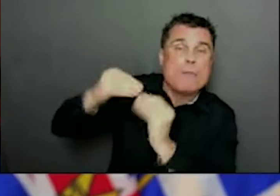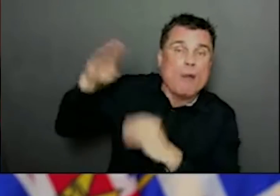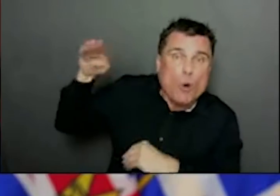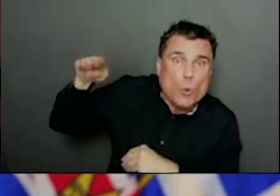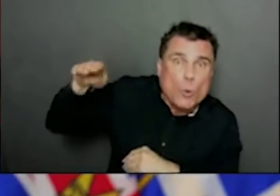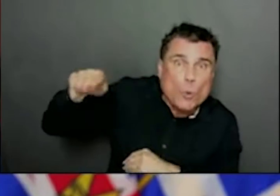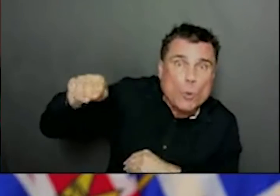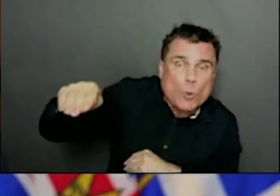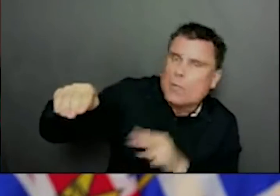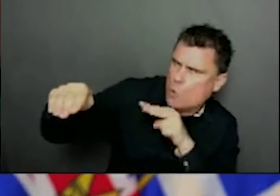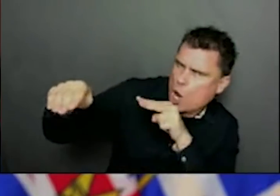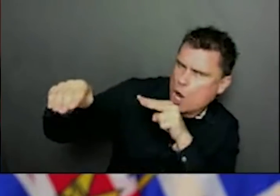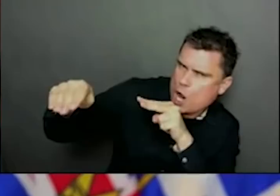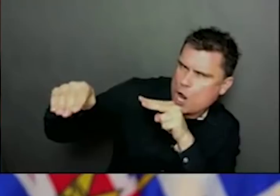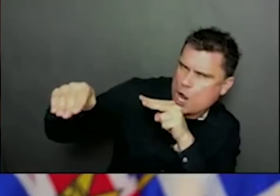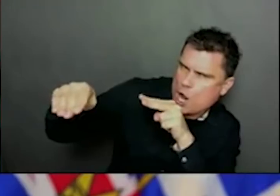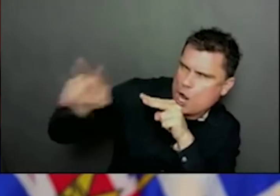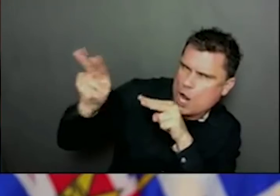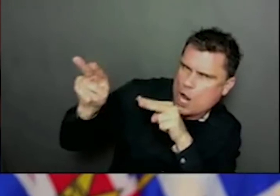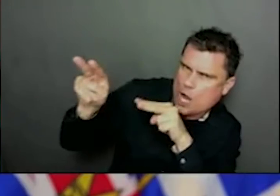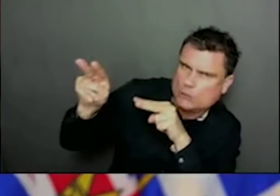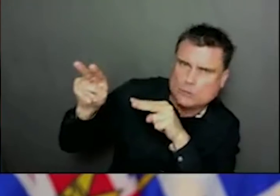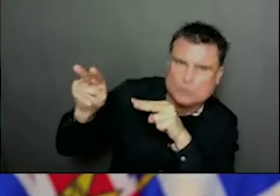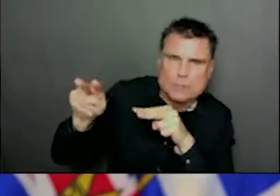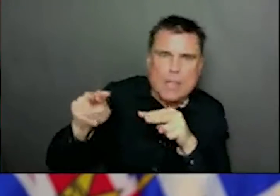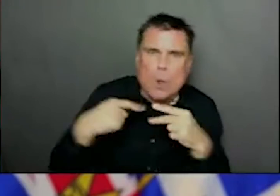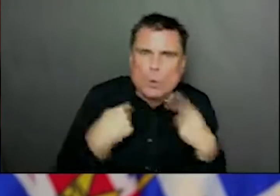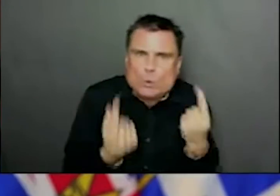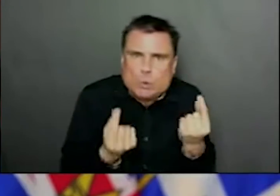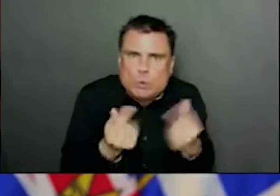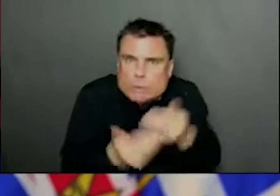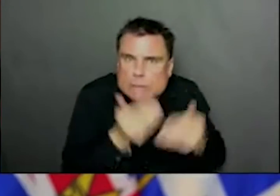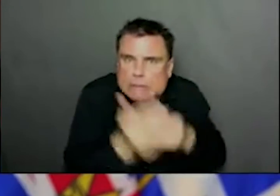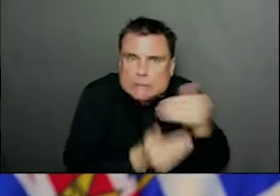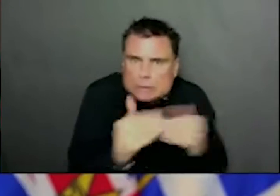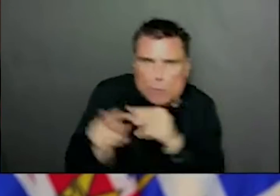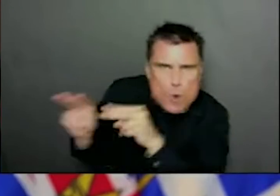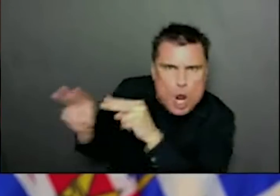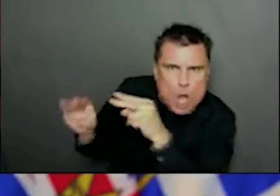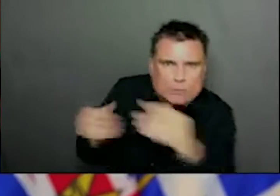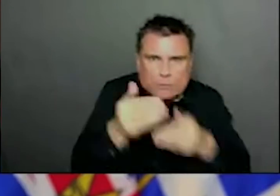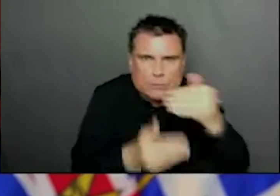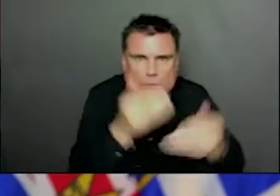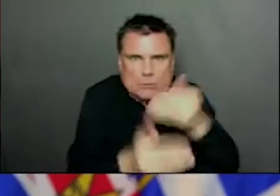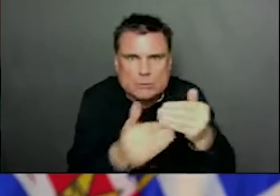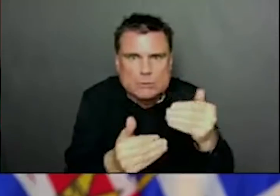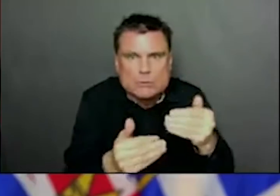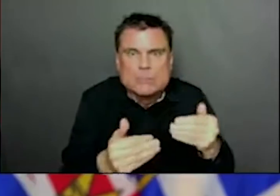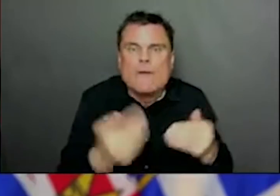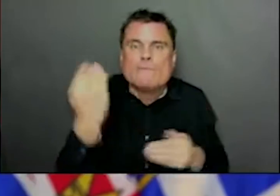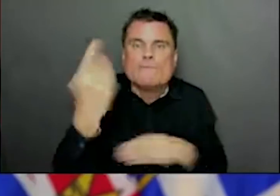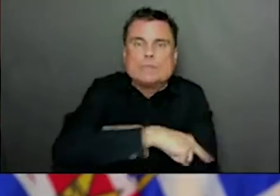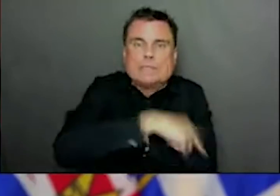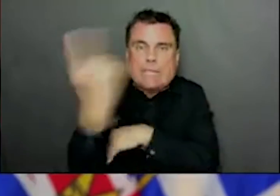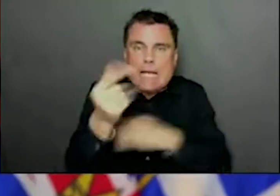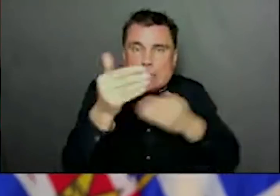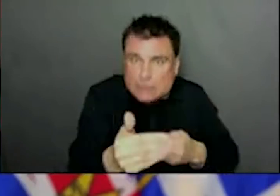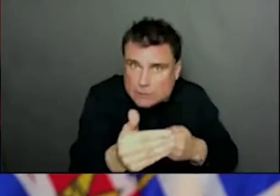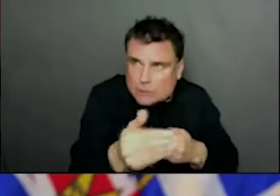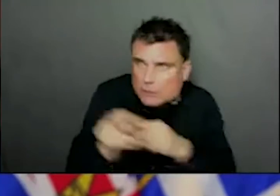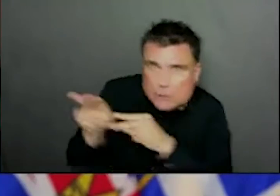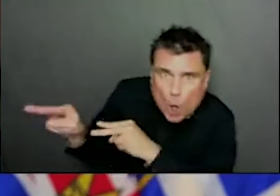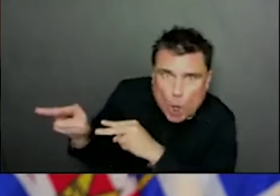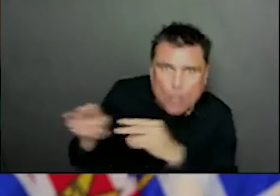orders for the next 2 incubation periods are important to ensure we are doing all we can to